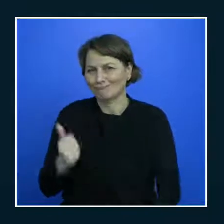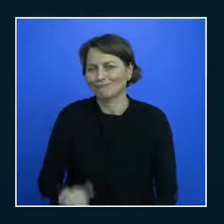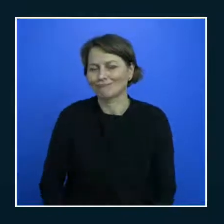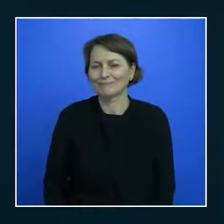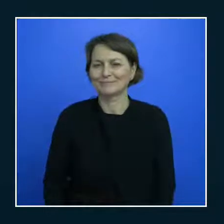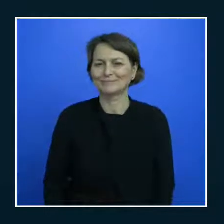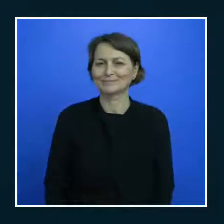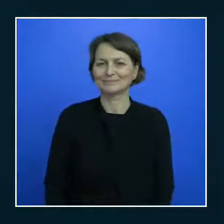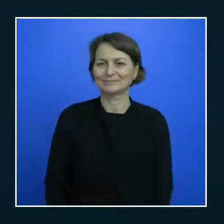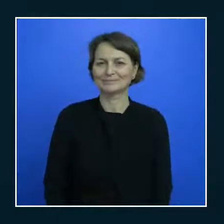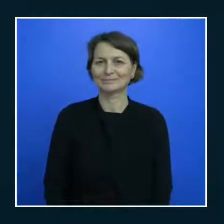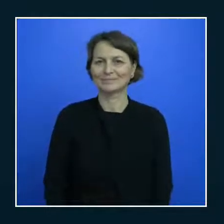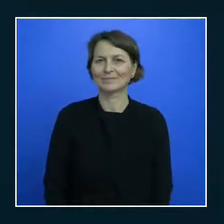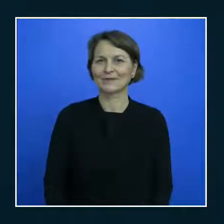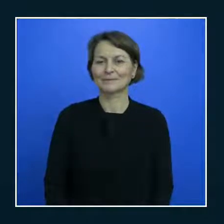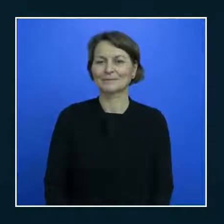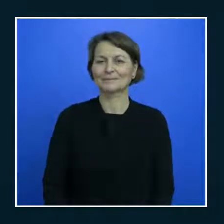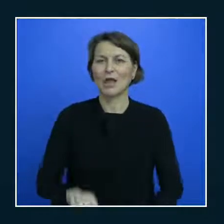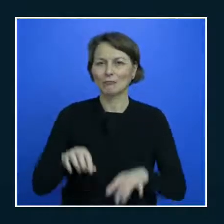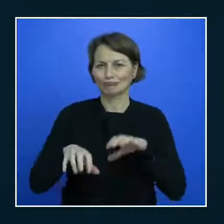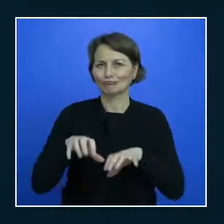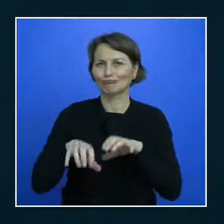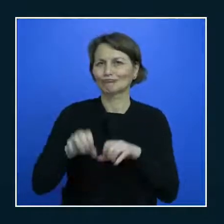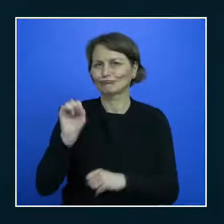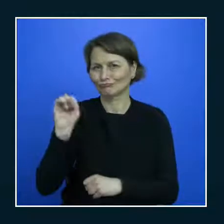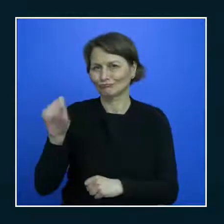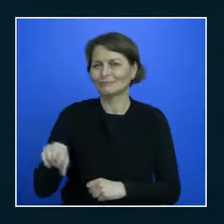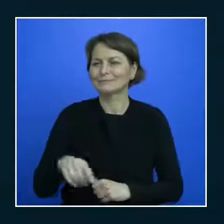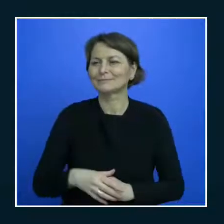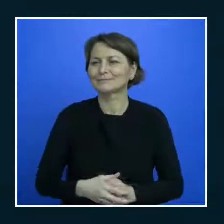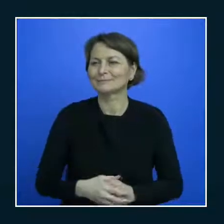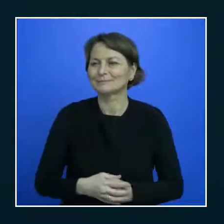Let me type it in. Here's the link. Perfect.